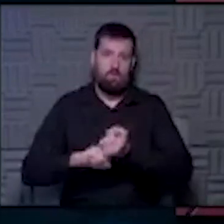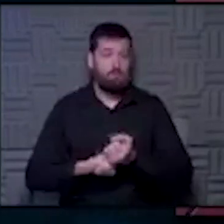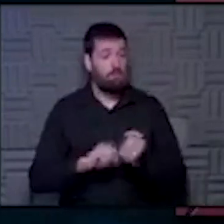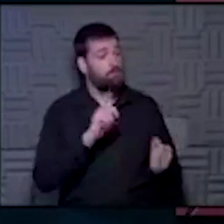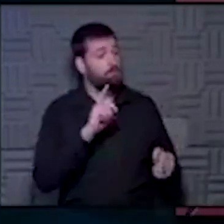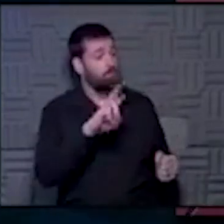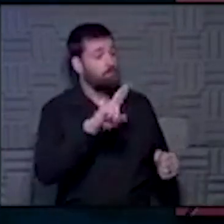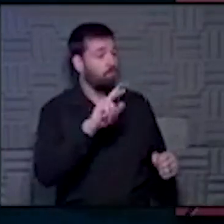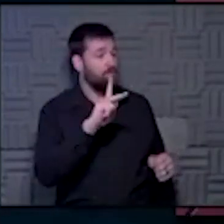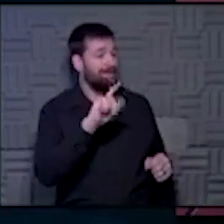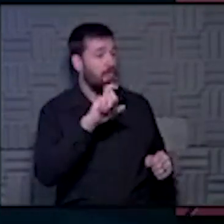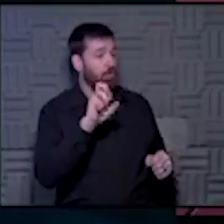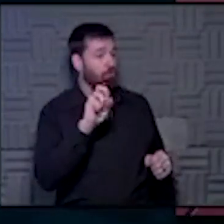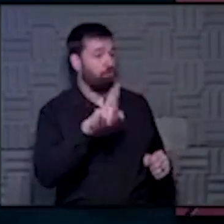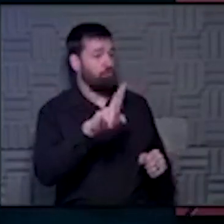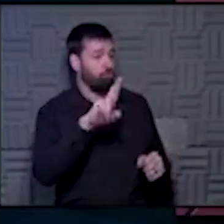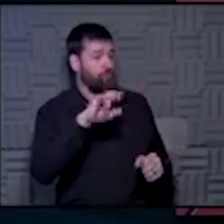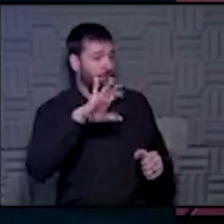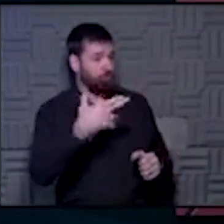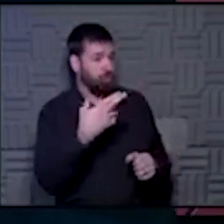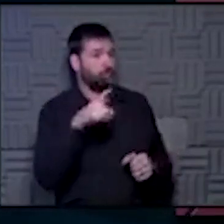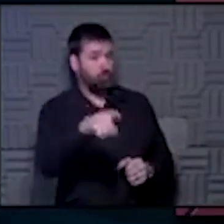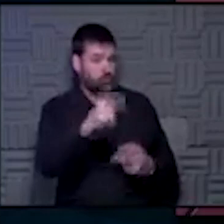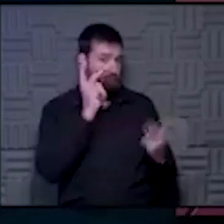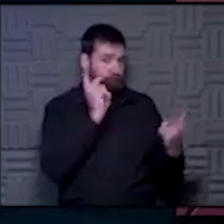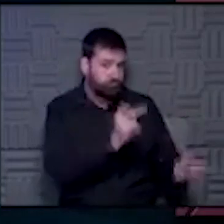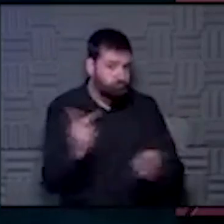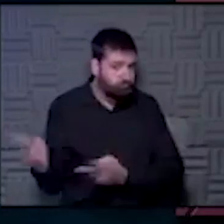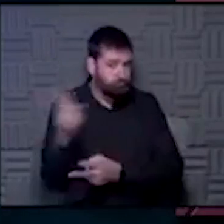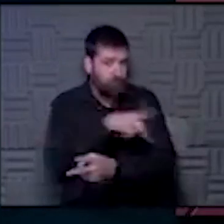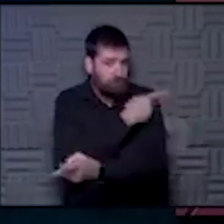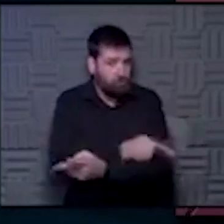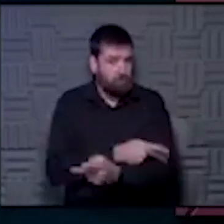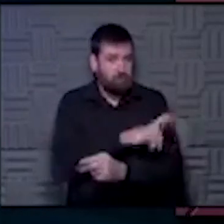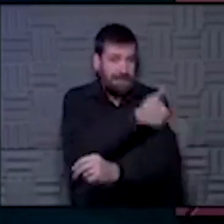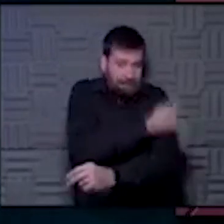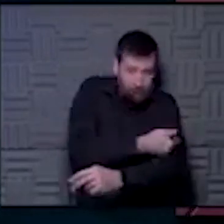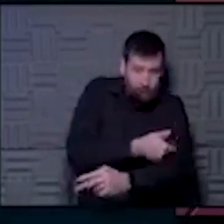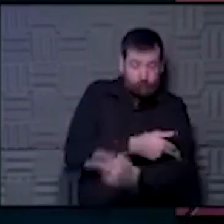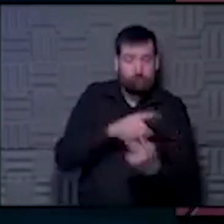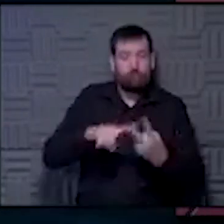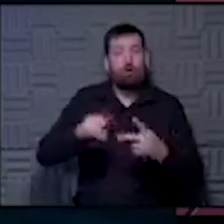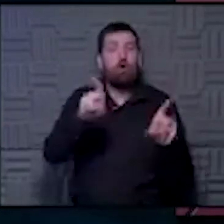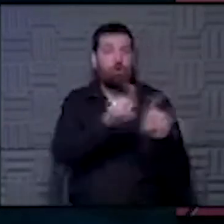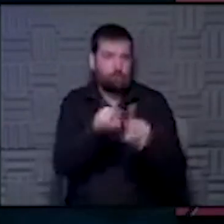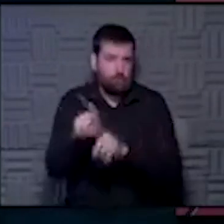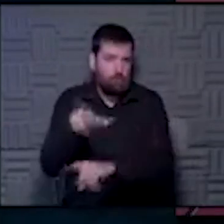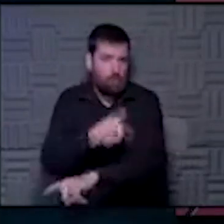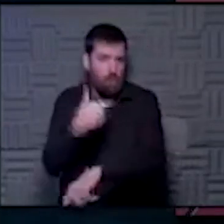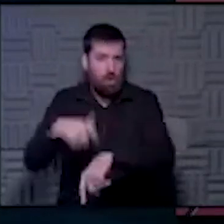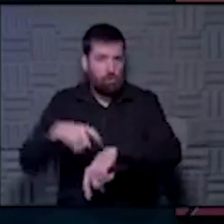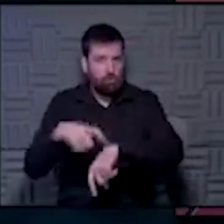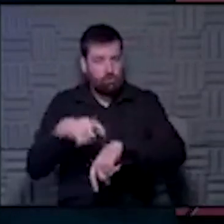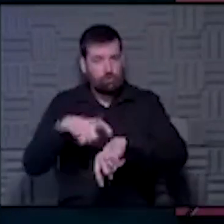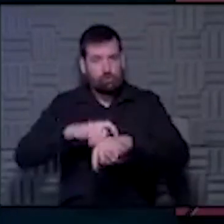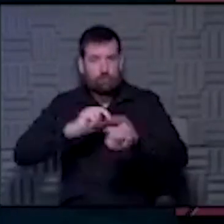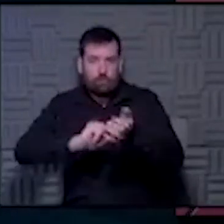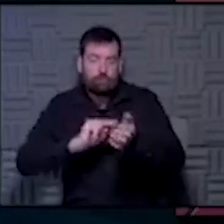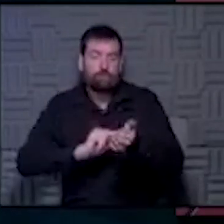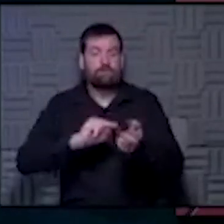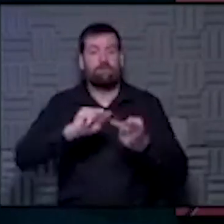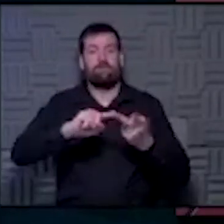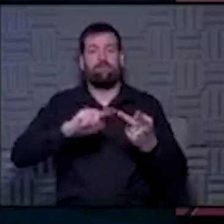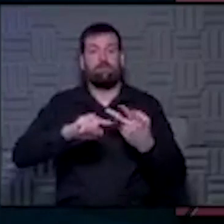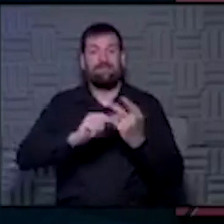Dr. Calendar Rich, I know you see patients in the hospital setting and in long-term care facilities and skilled nursing facilities.